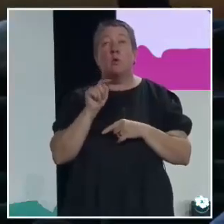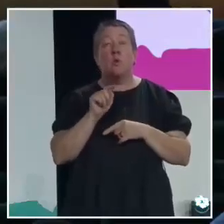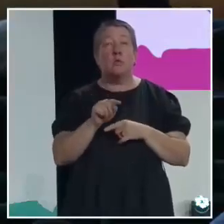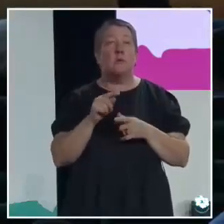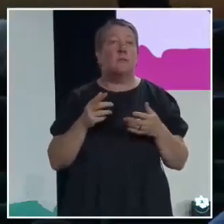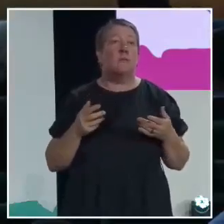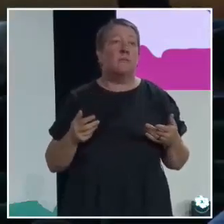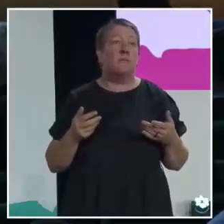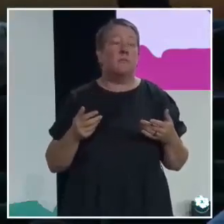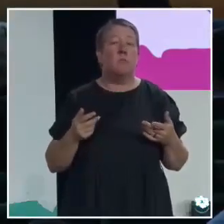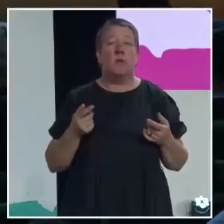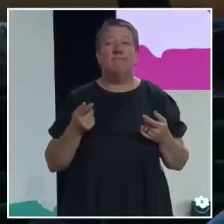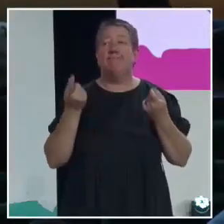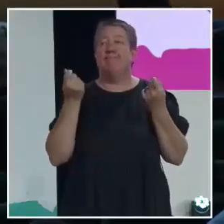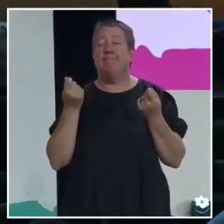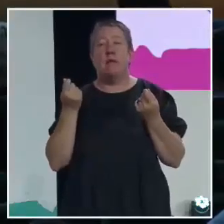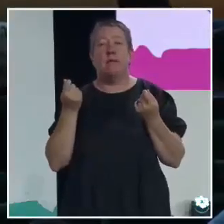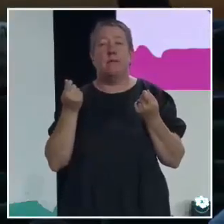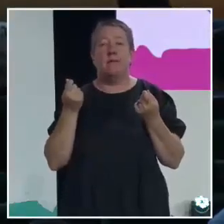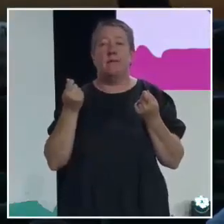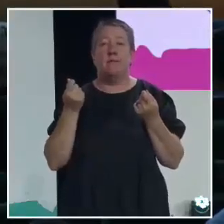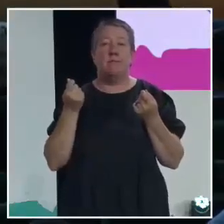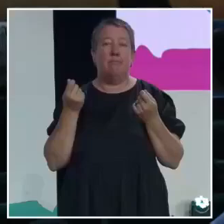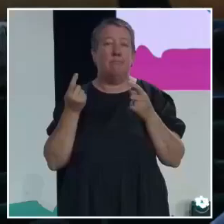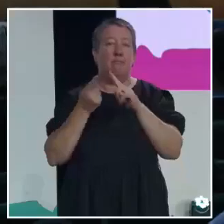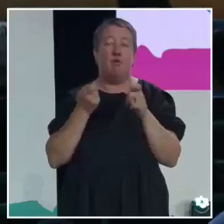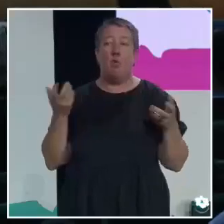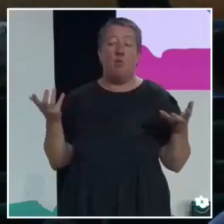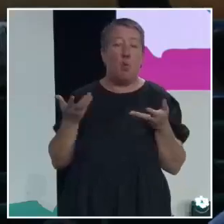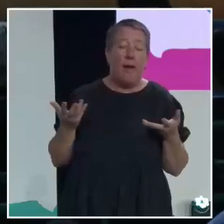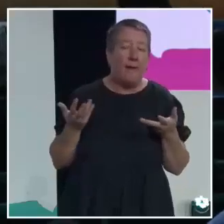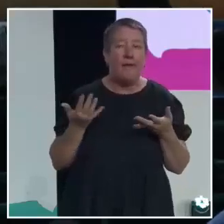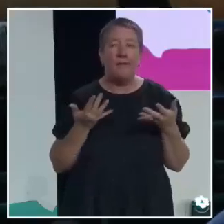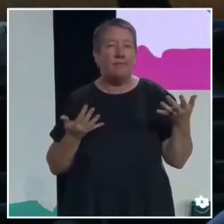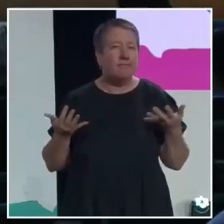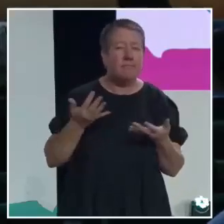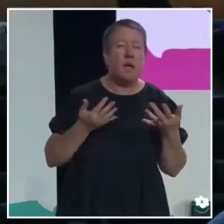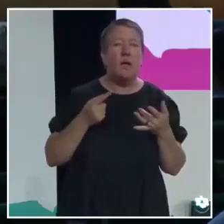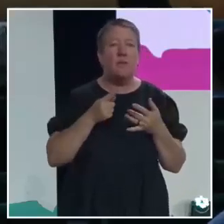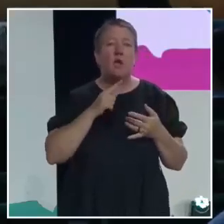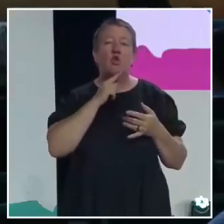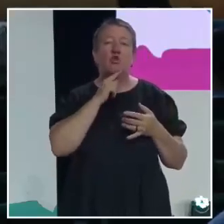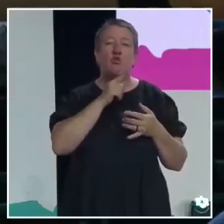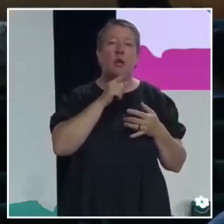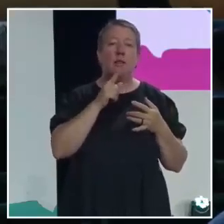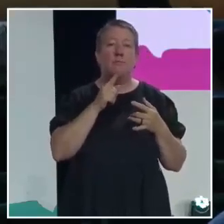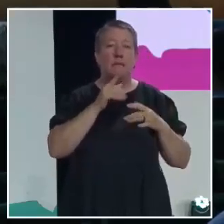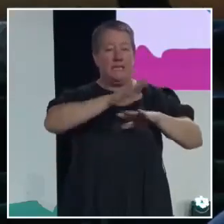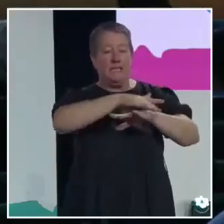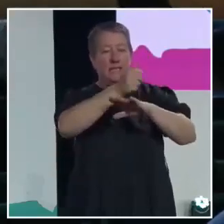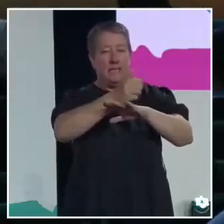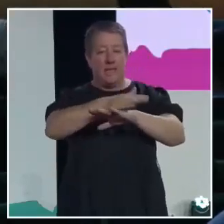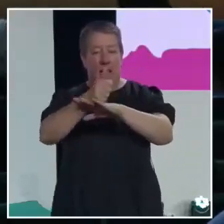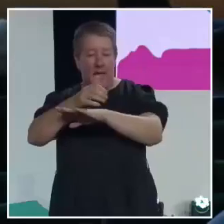the money going to come from for the, if we use the word de-risking again, I mean, really setting these things up so they